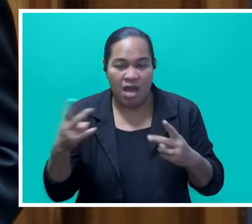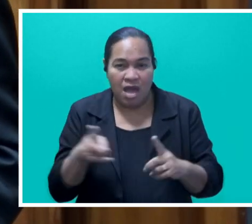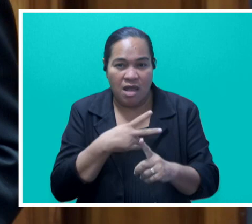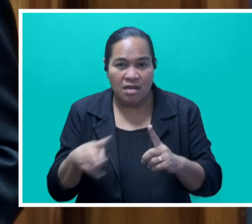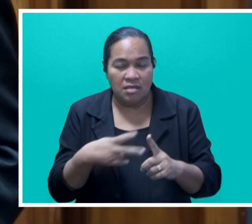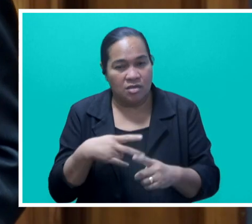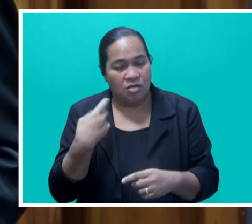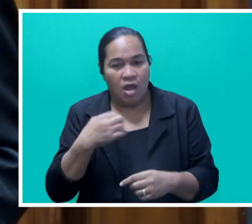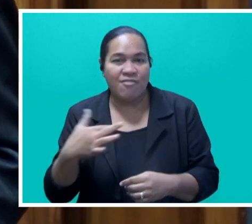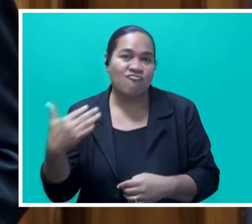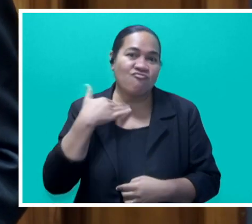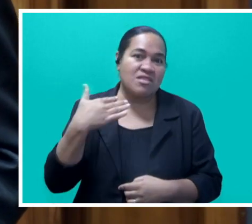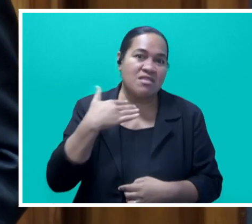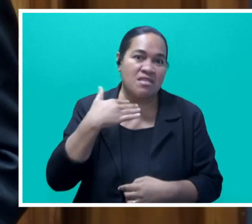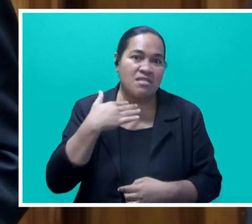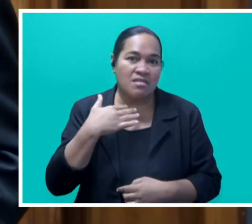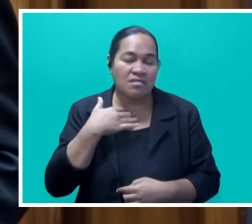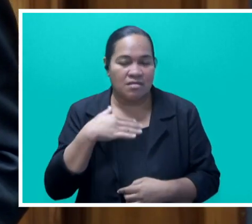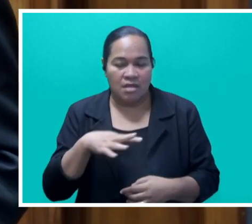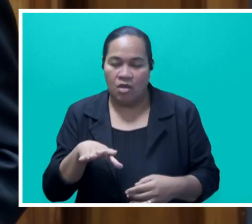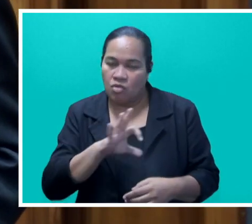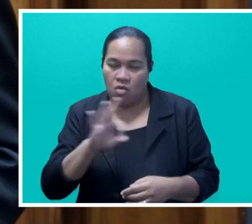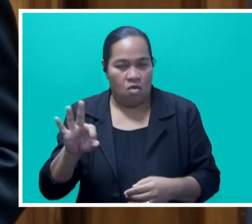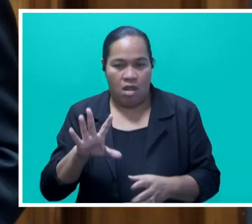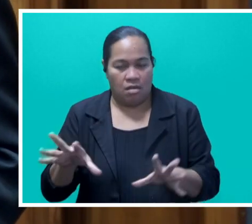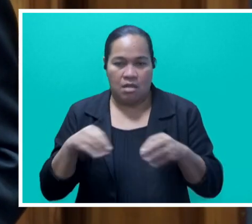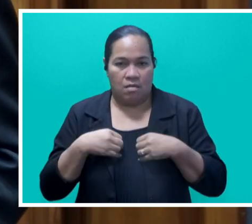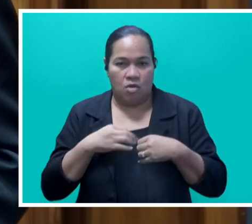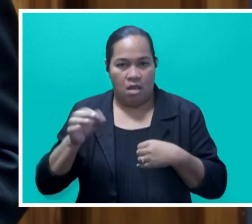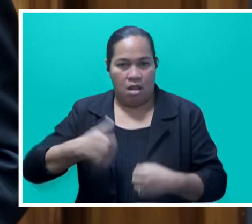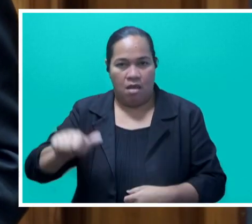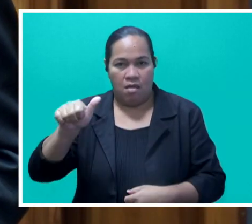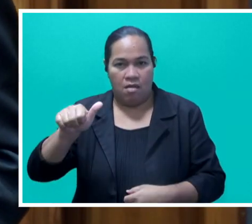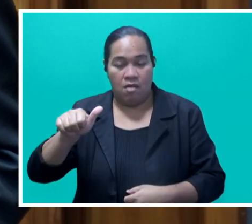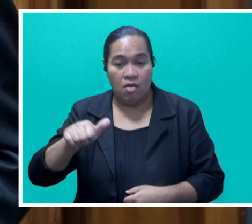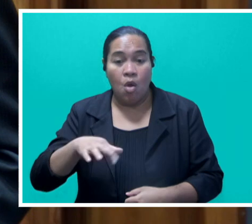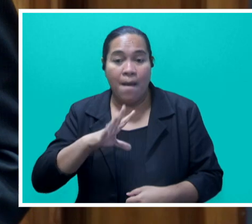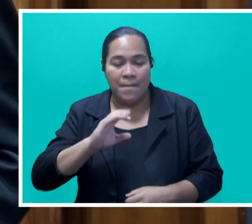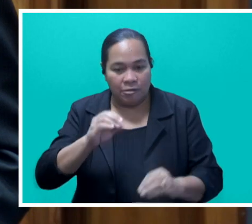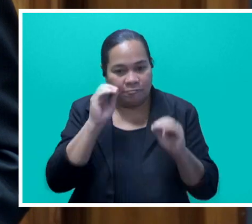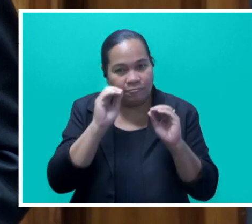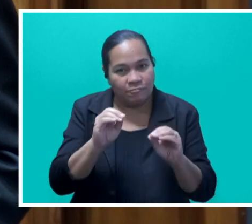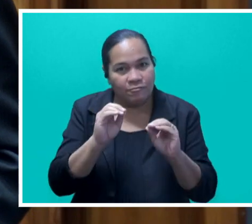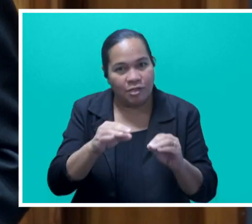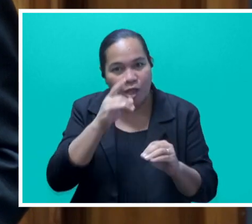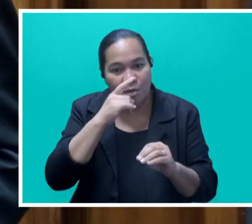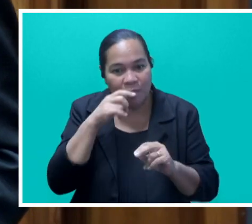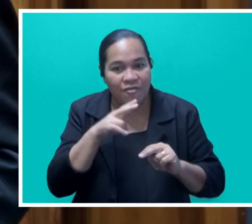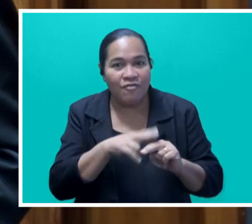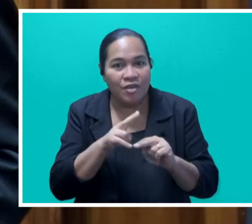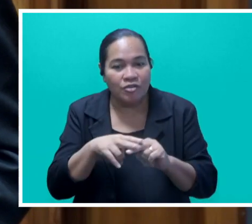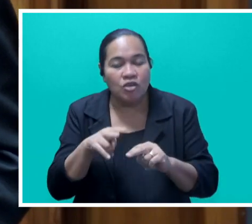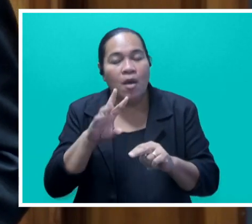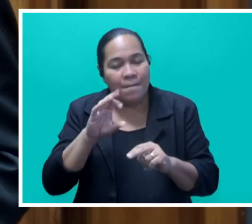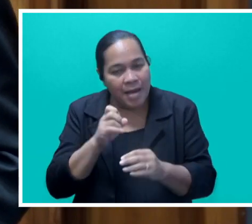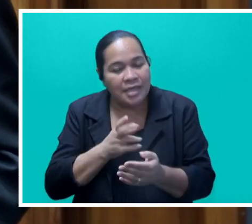greed, which is at large in the world today. We must educate and train the people of Fiji to seek to live with